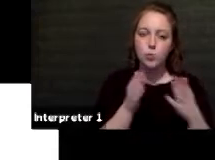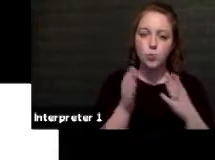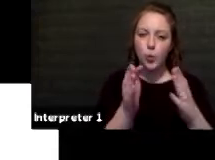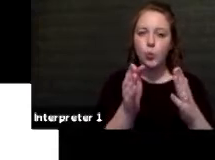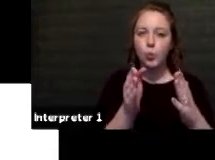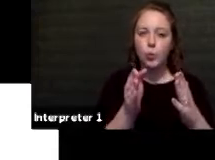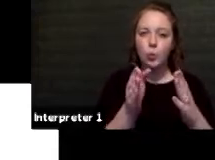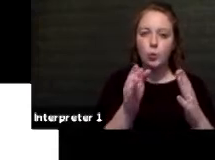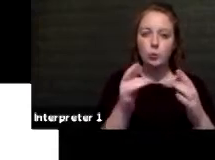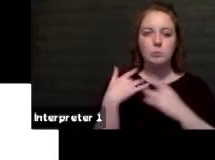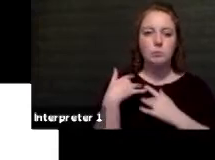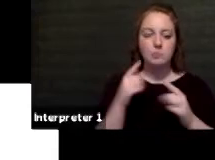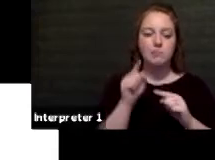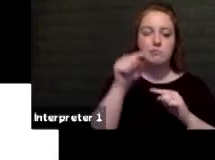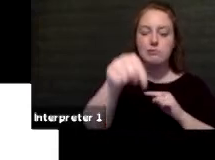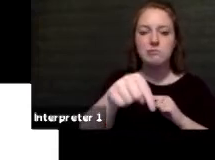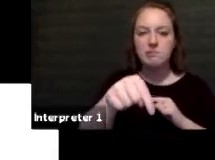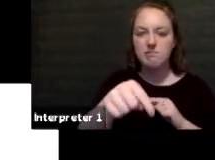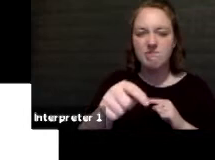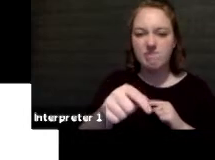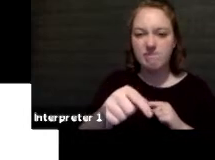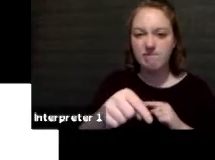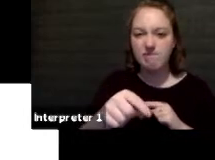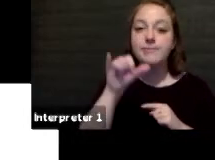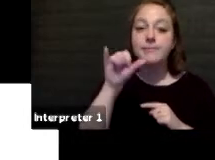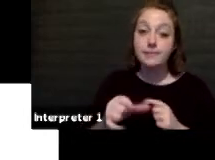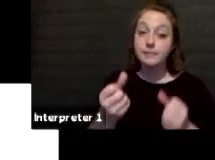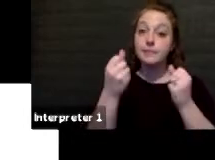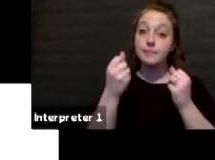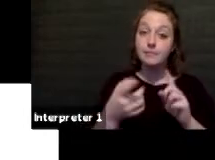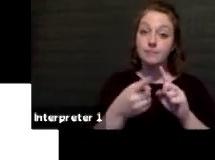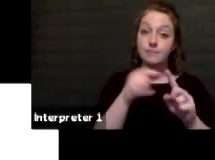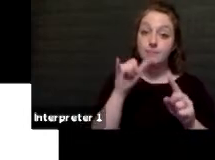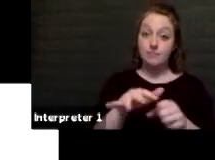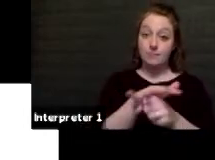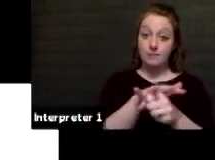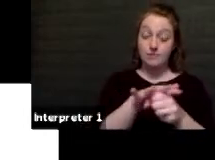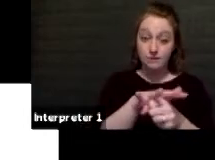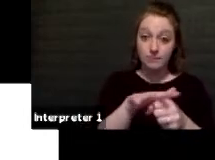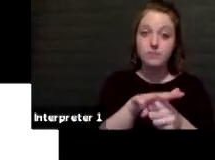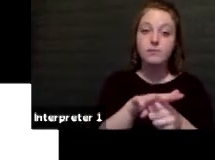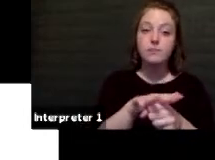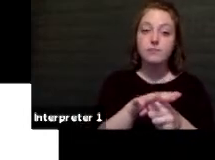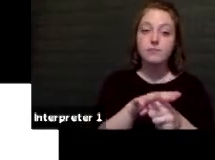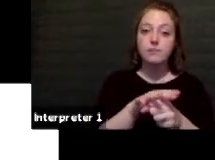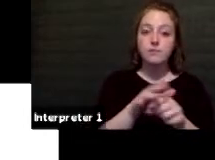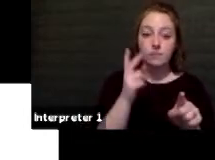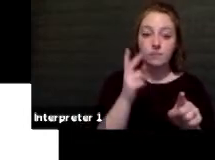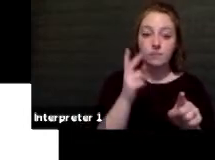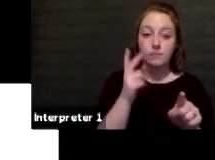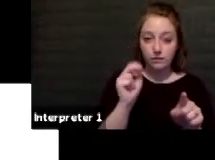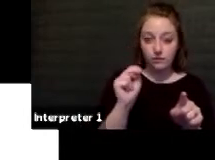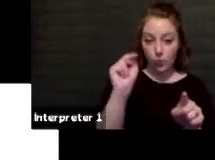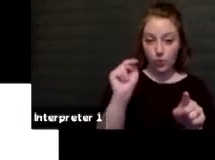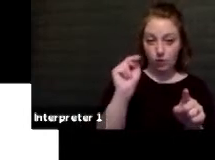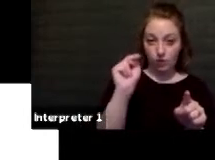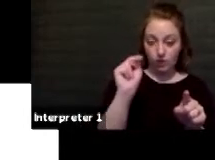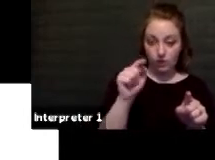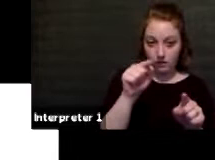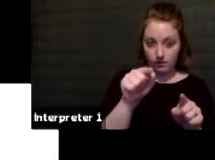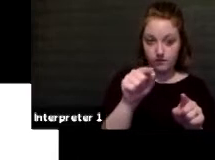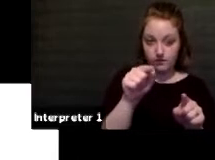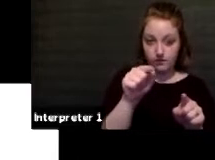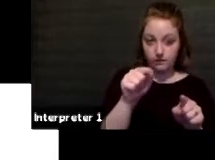a, a very significant chunk of the students are coming from that area kind of to the north that you see that comes up. Between the